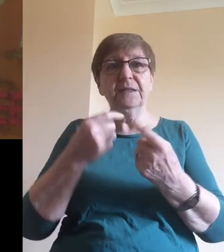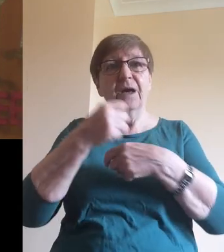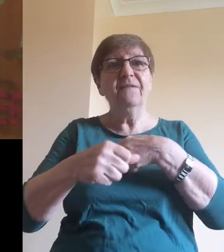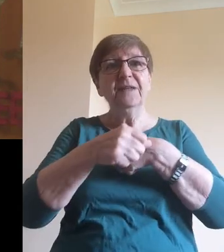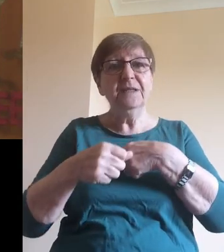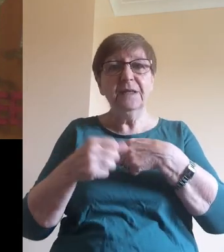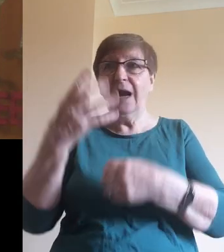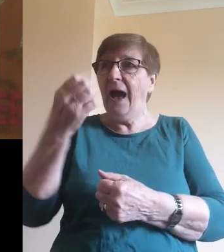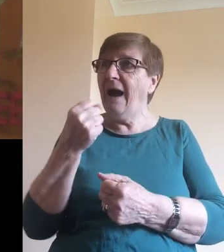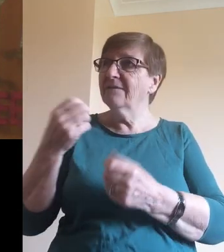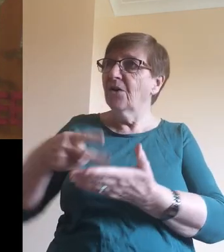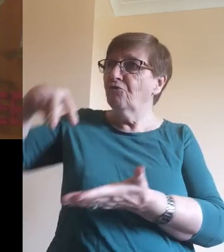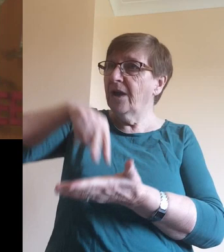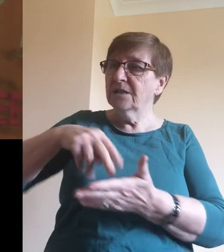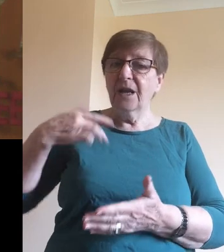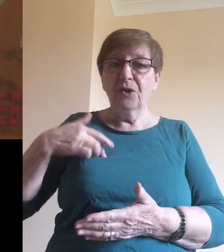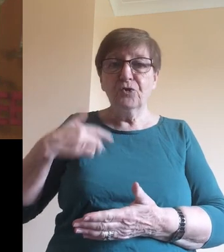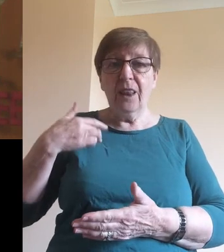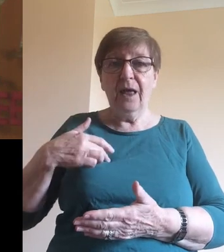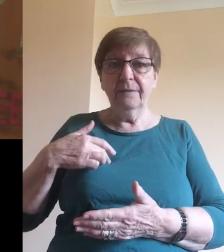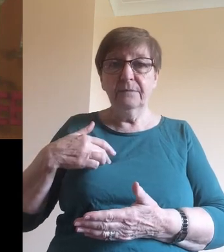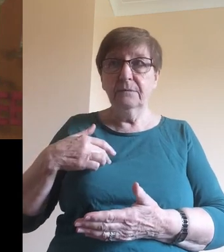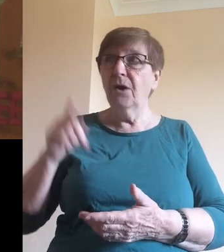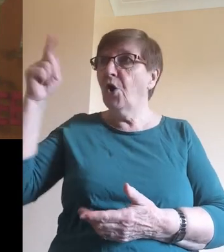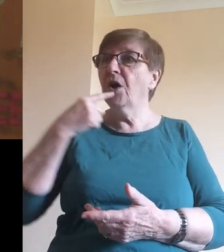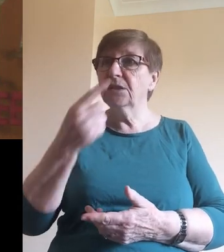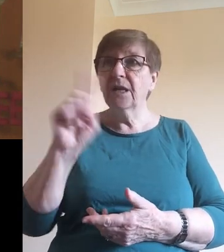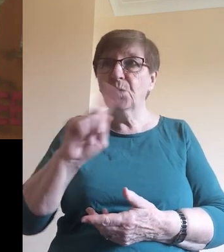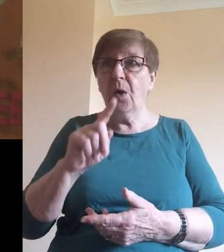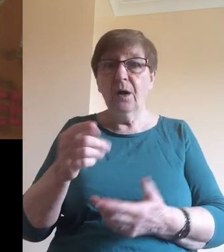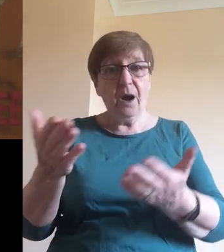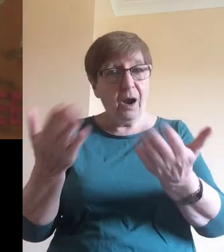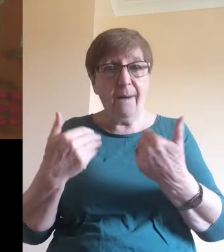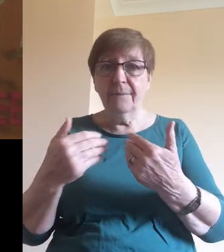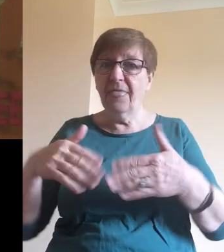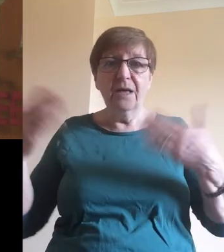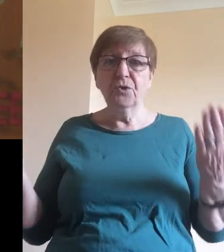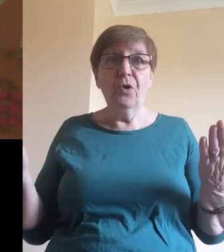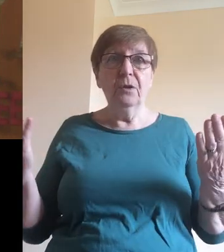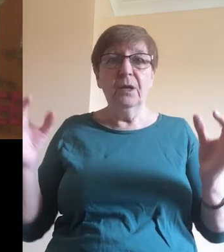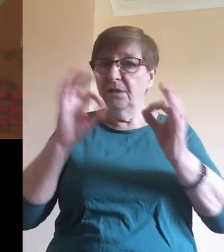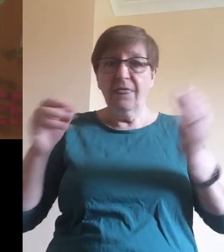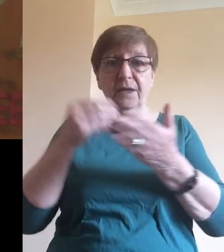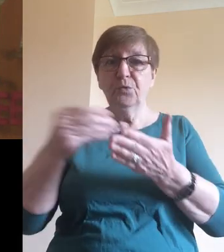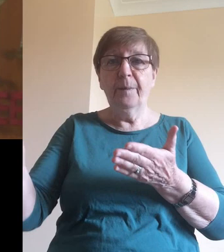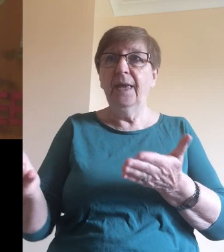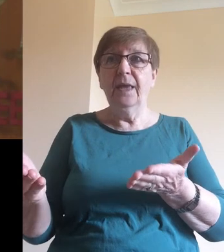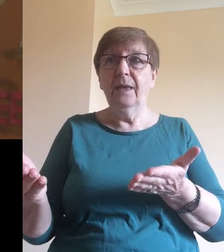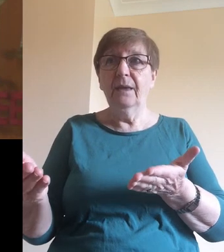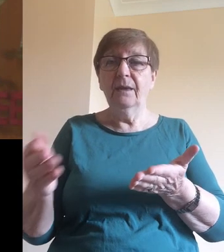new creation? Simply that you come. There is nothing to pay, verse 1,